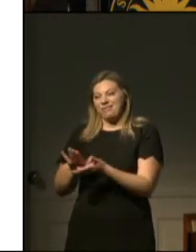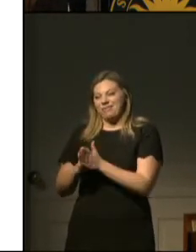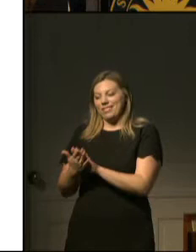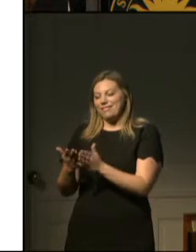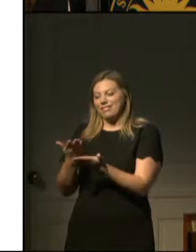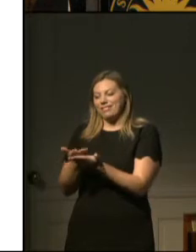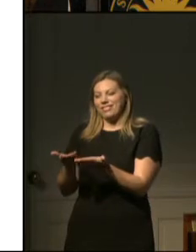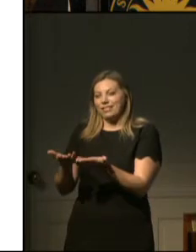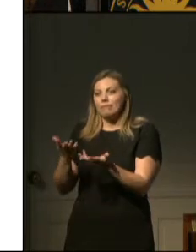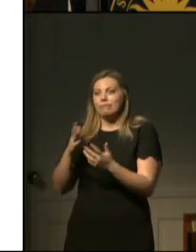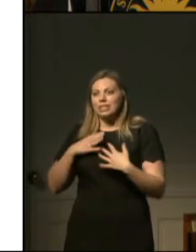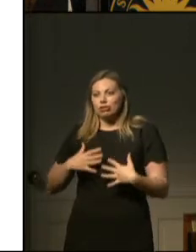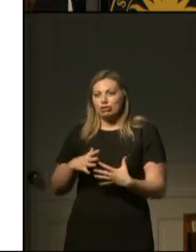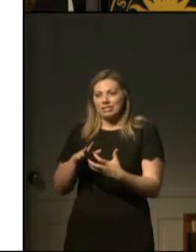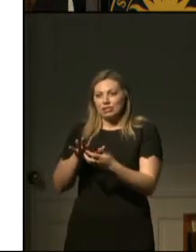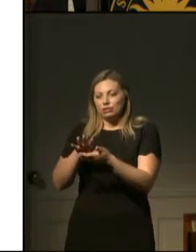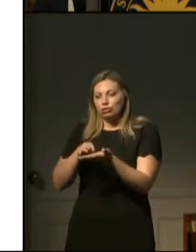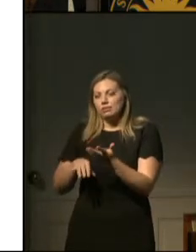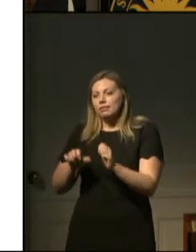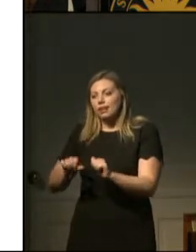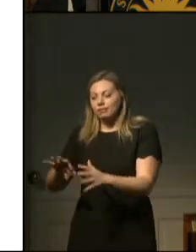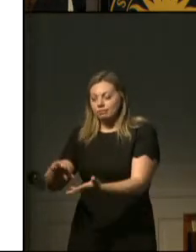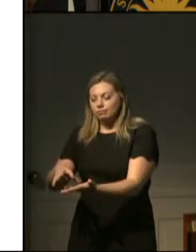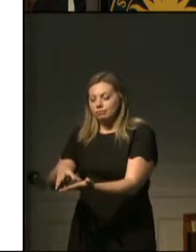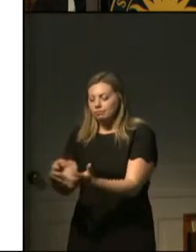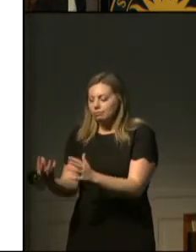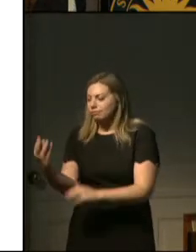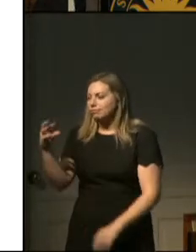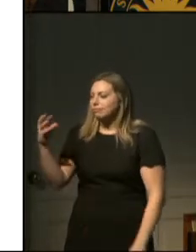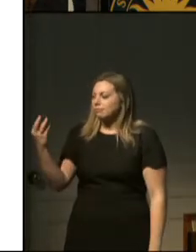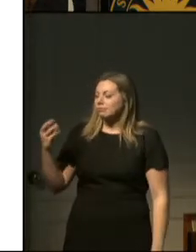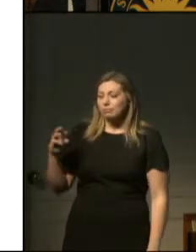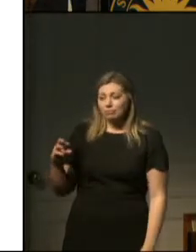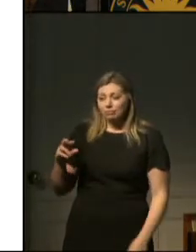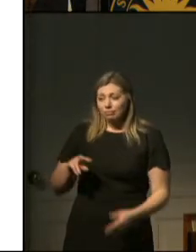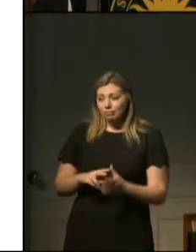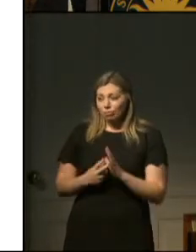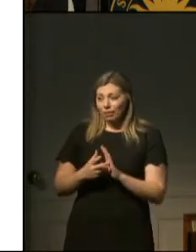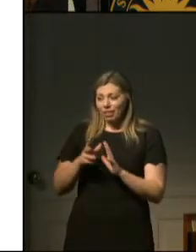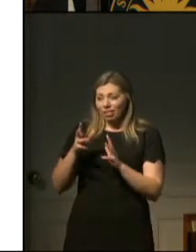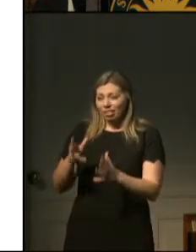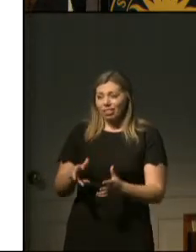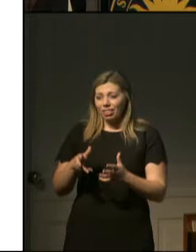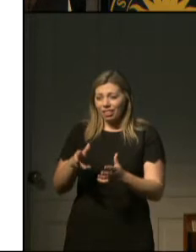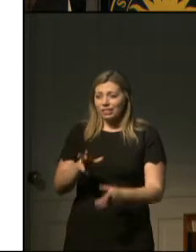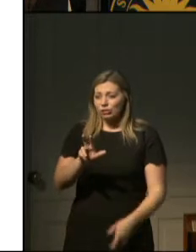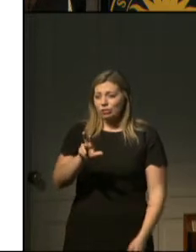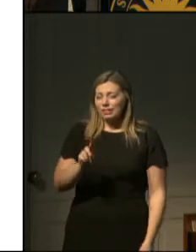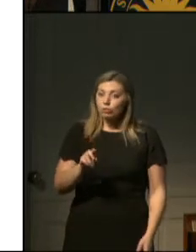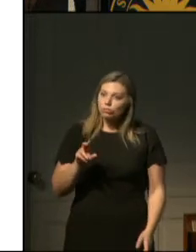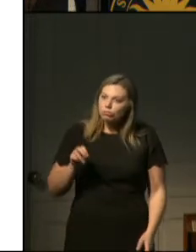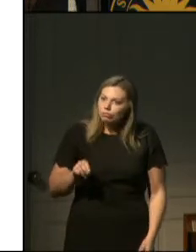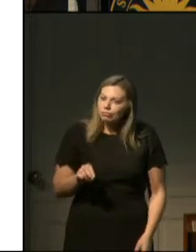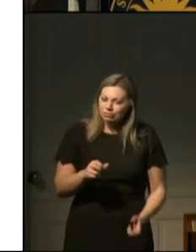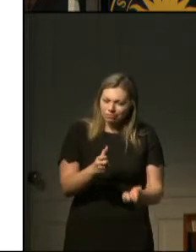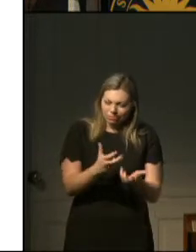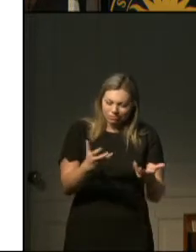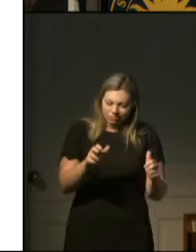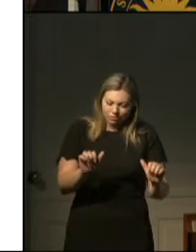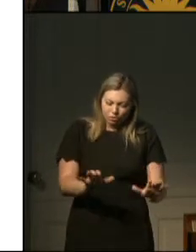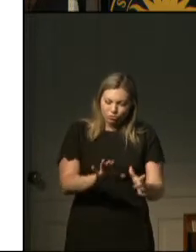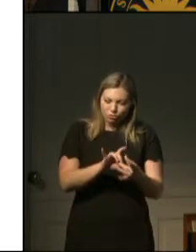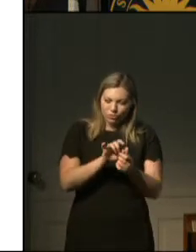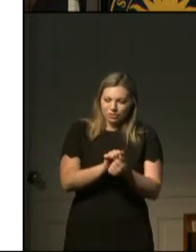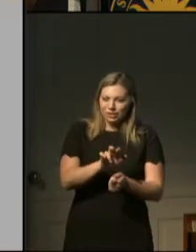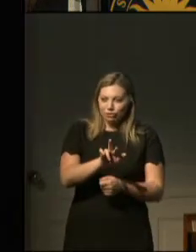with. And that doesn't mean we're going to leave the 3D models alone. There's so much we can do with those. So I